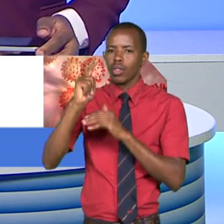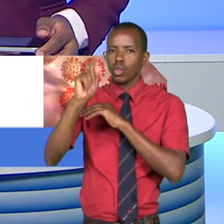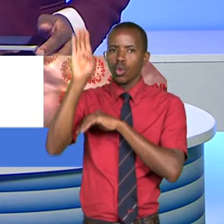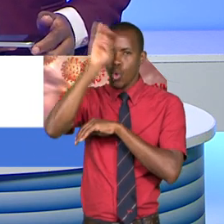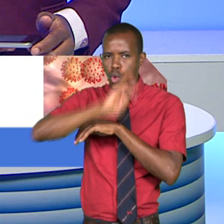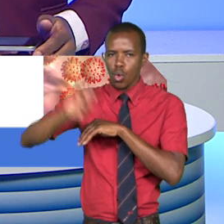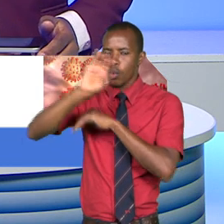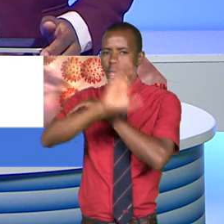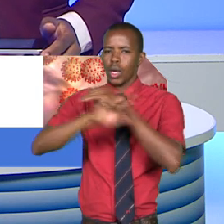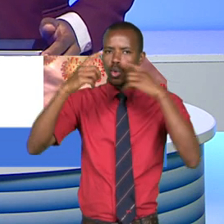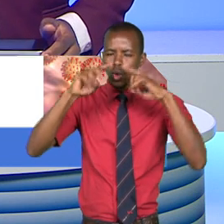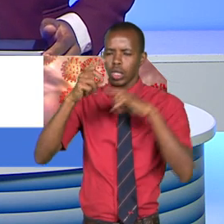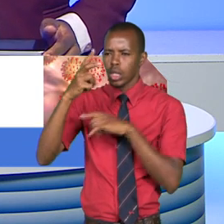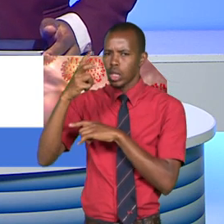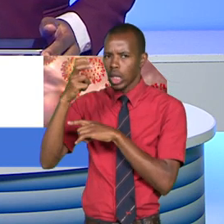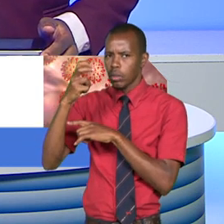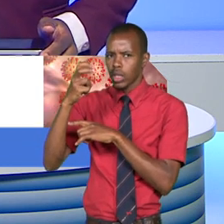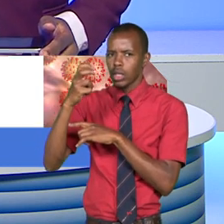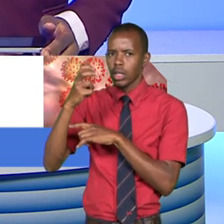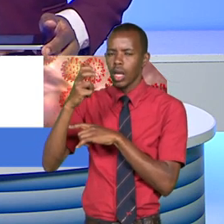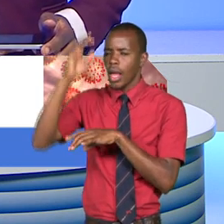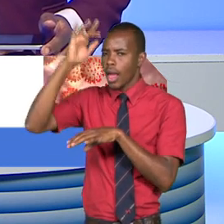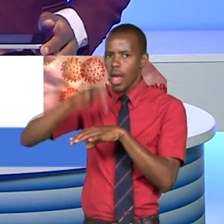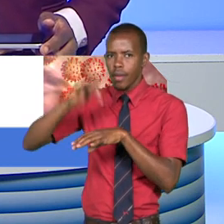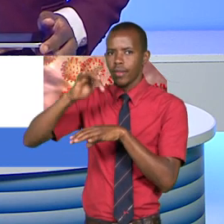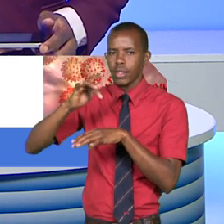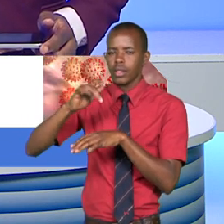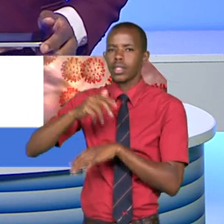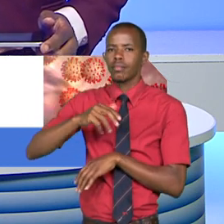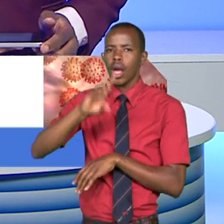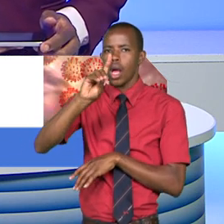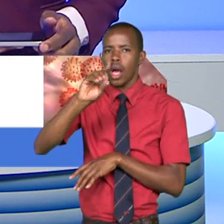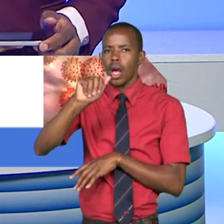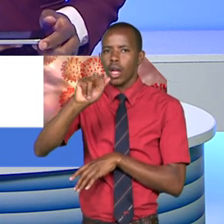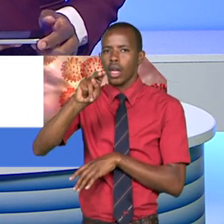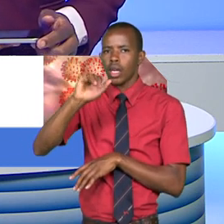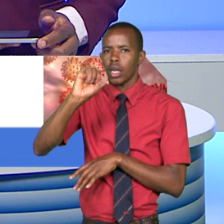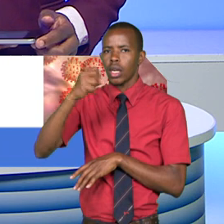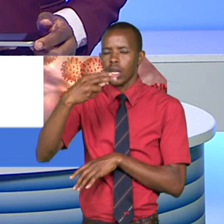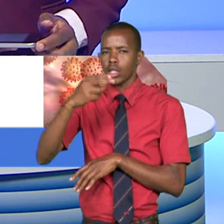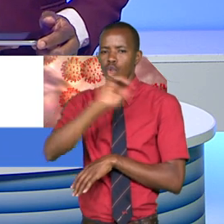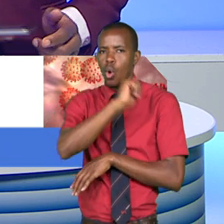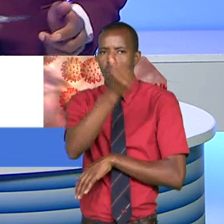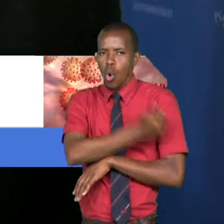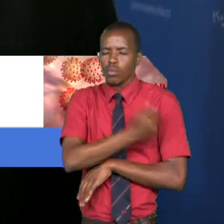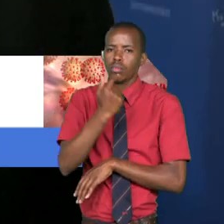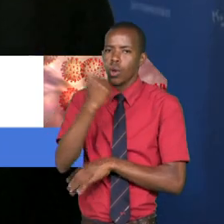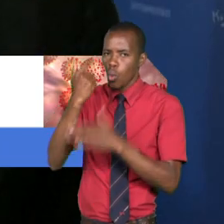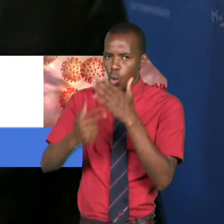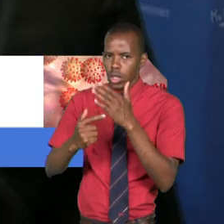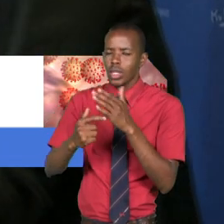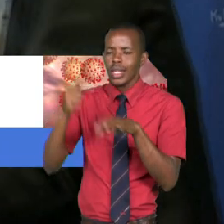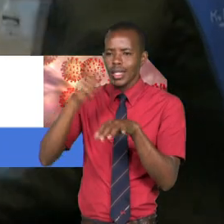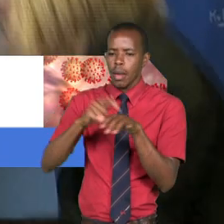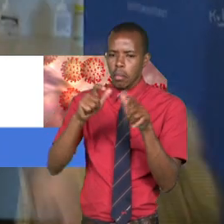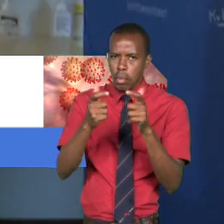do so over suspected rare but serious side effects. Danish Health Authority Director Soren Brostrom has said that at a press conference